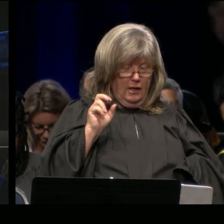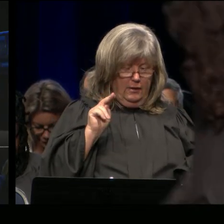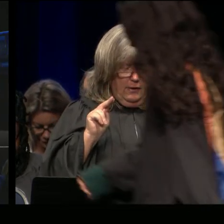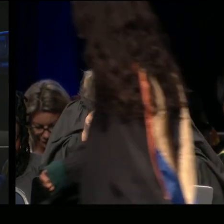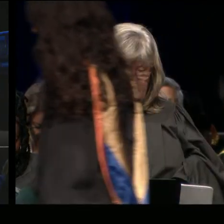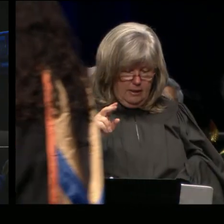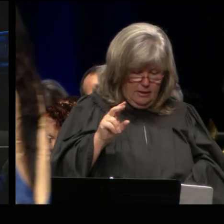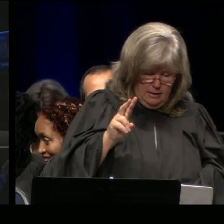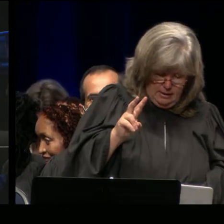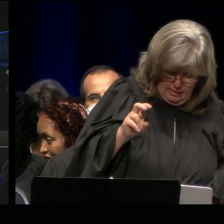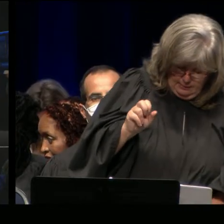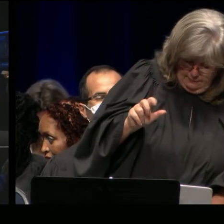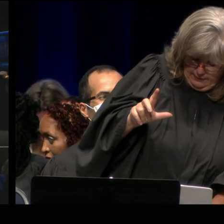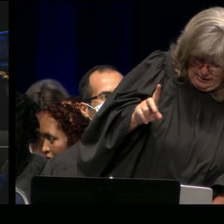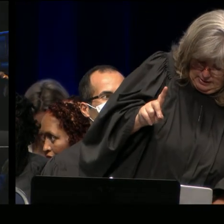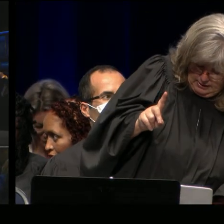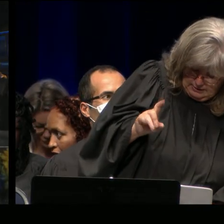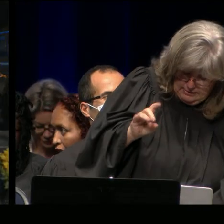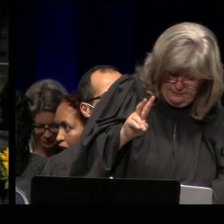Valdivia.